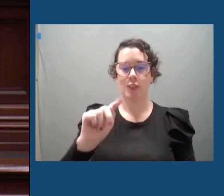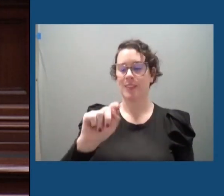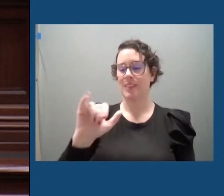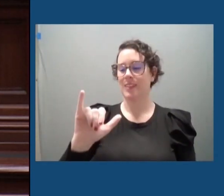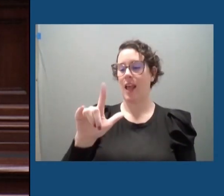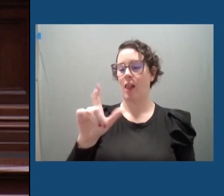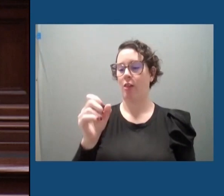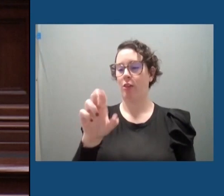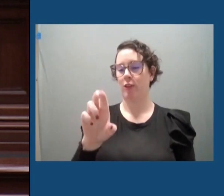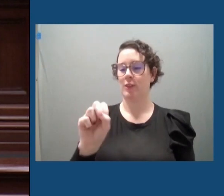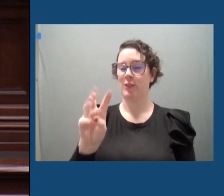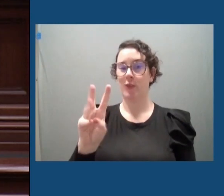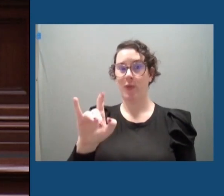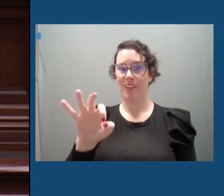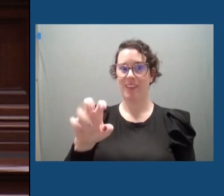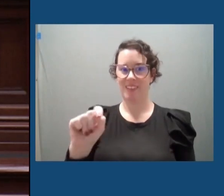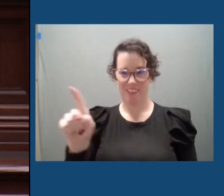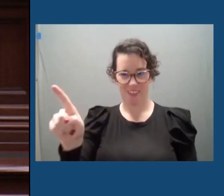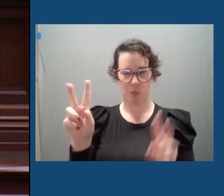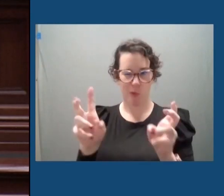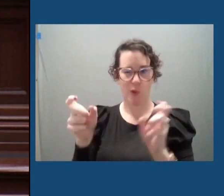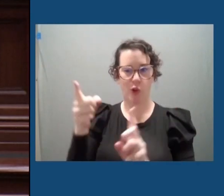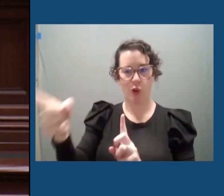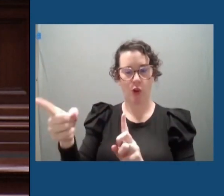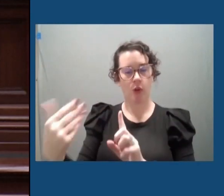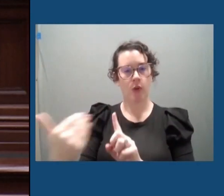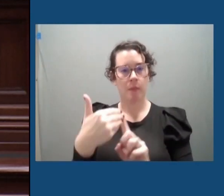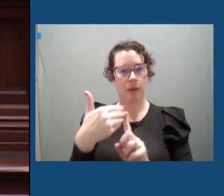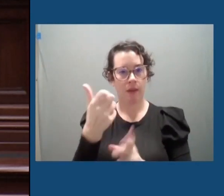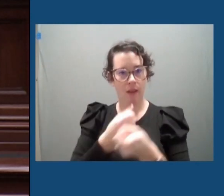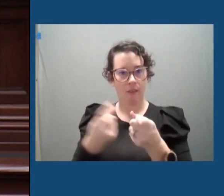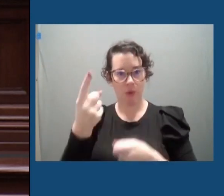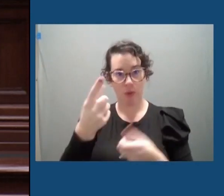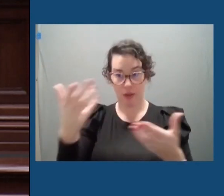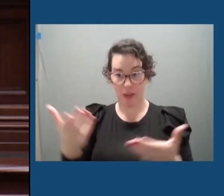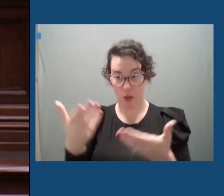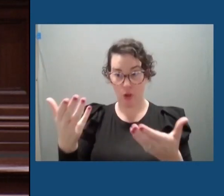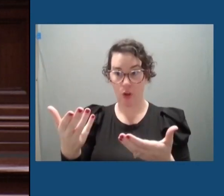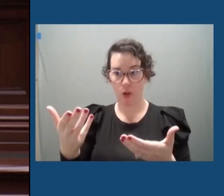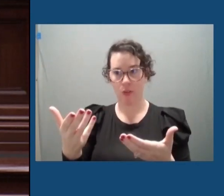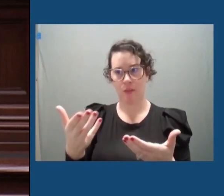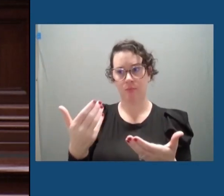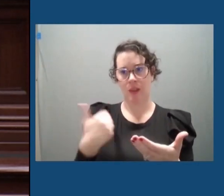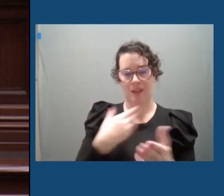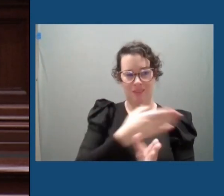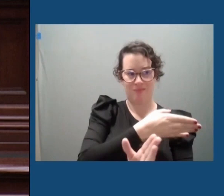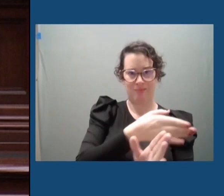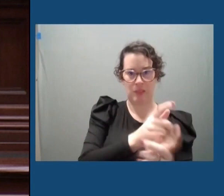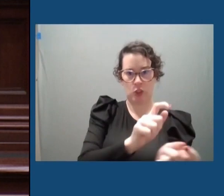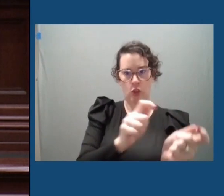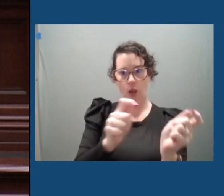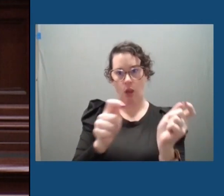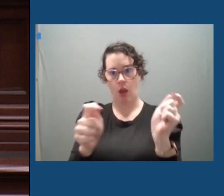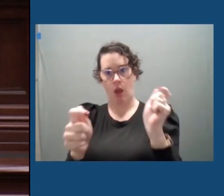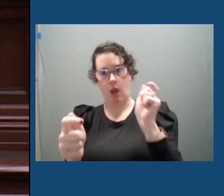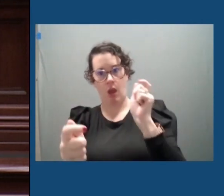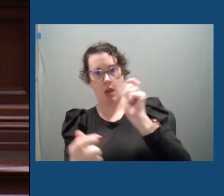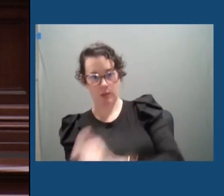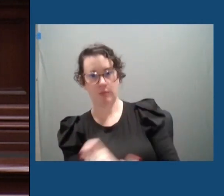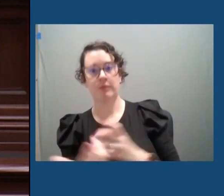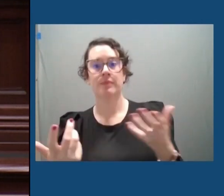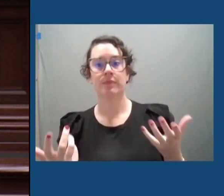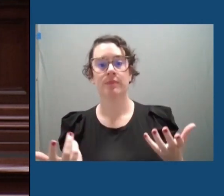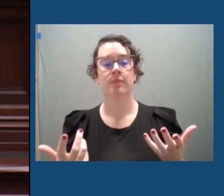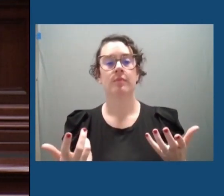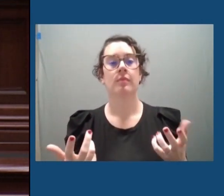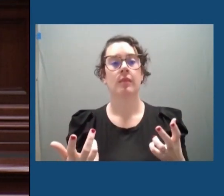she reminds us that everybody here was somebody else before. And although people might